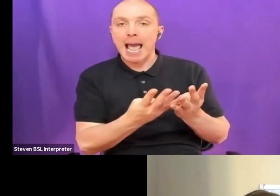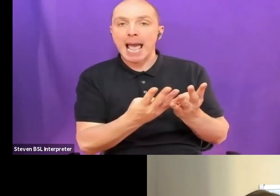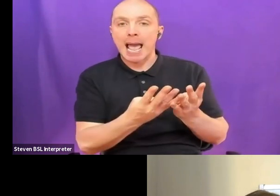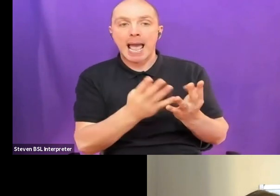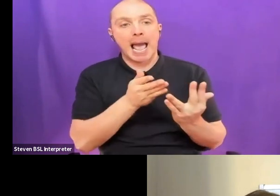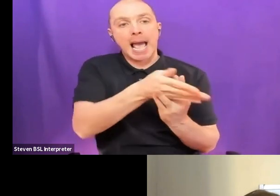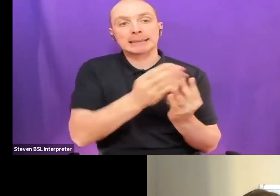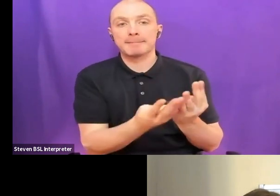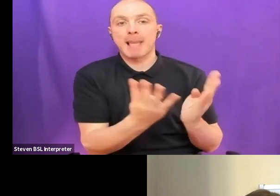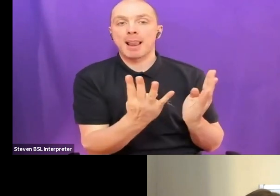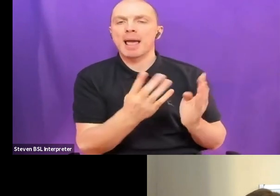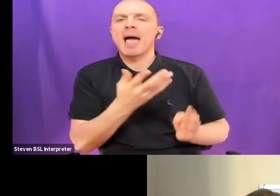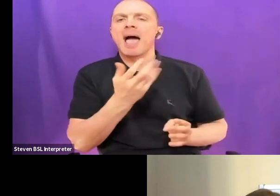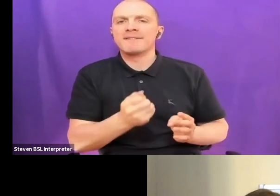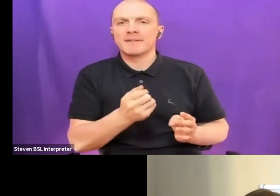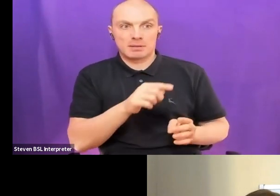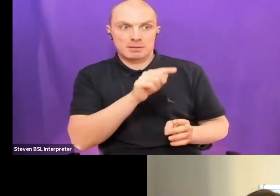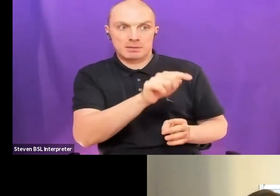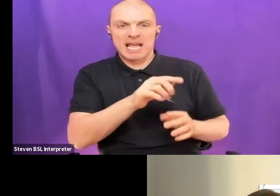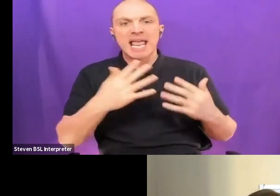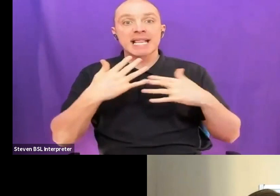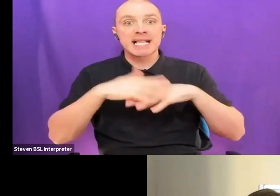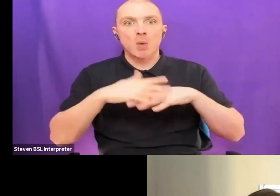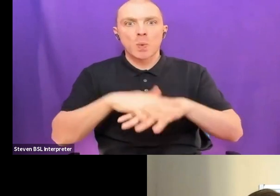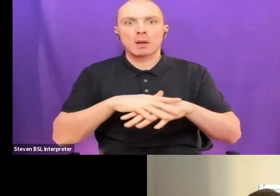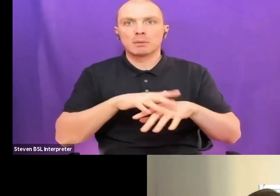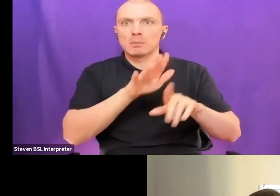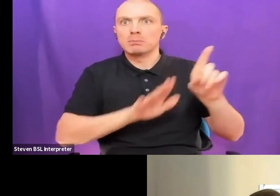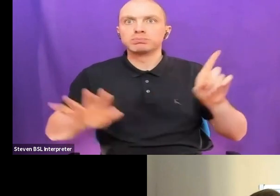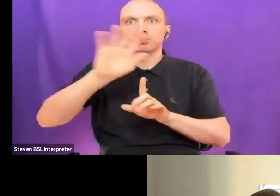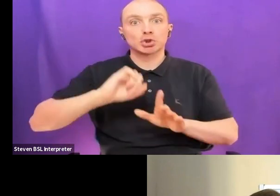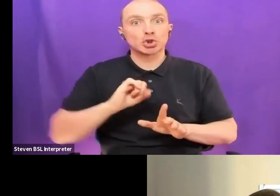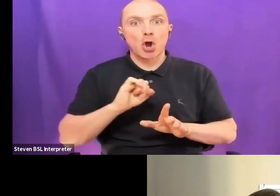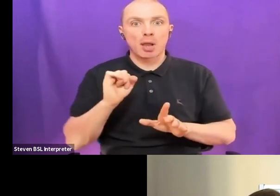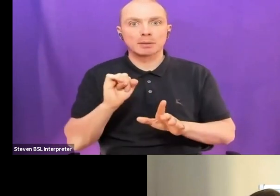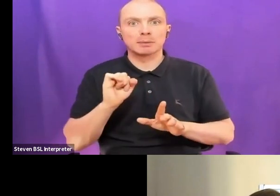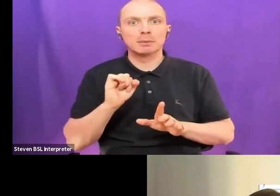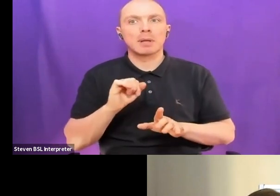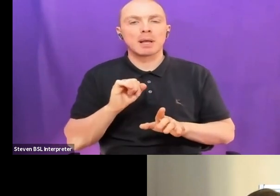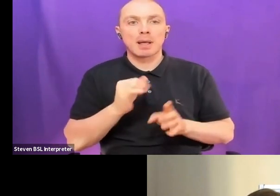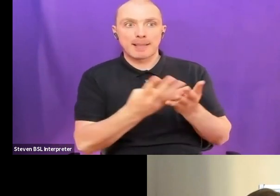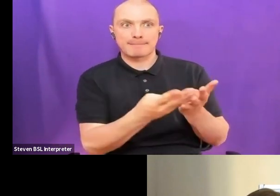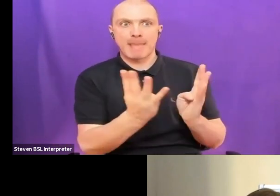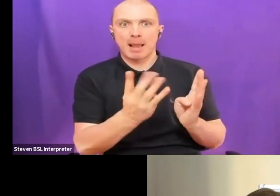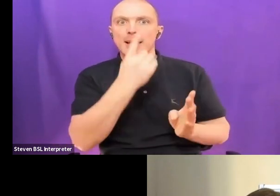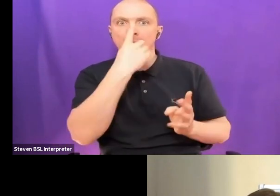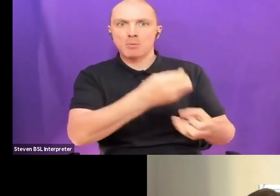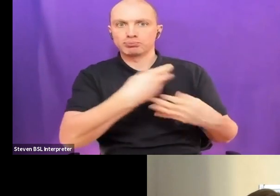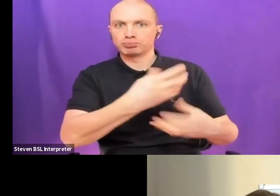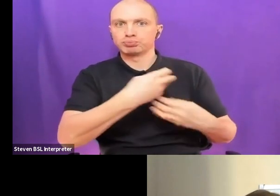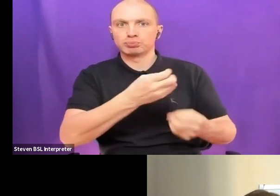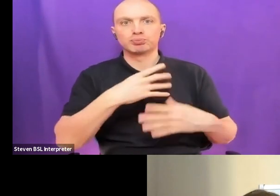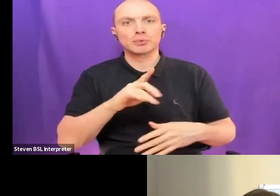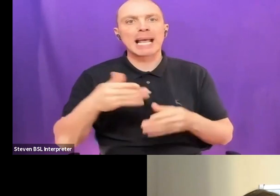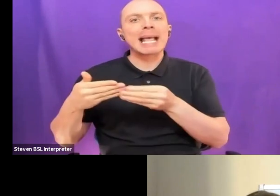panel network across Scotland who do provide that support and advice and guidance in those areas.